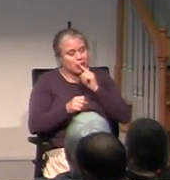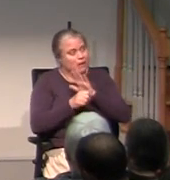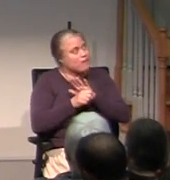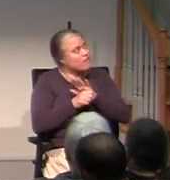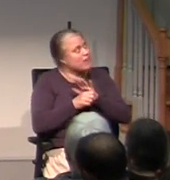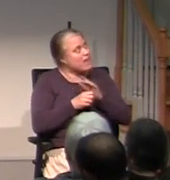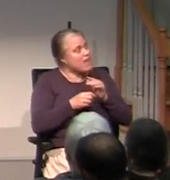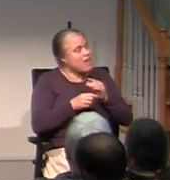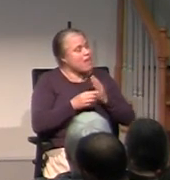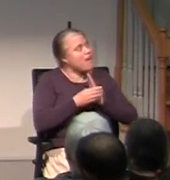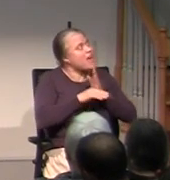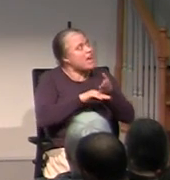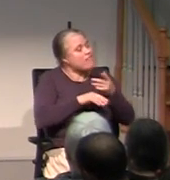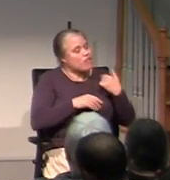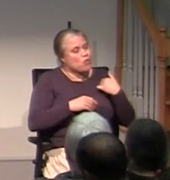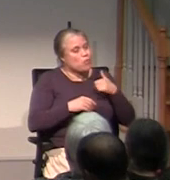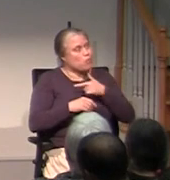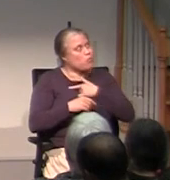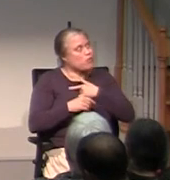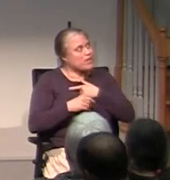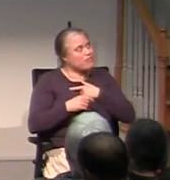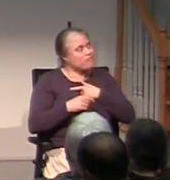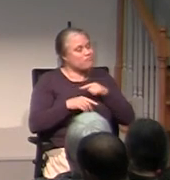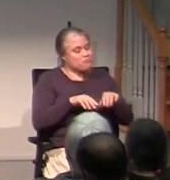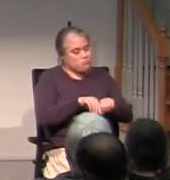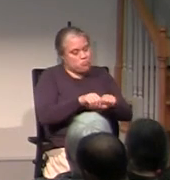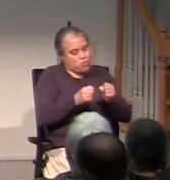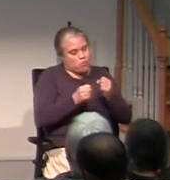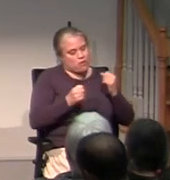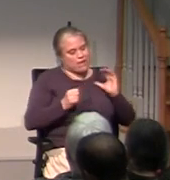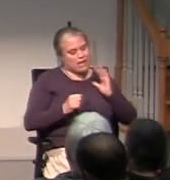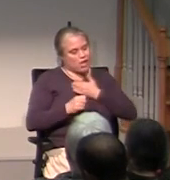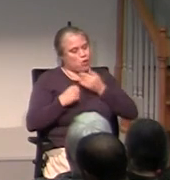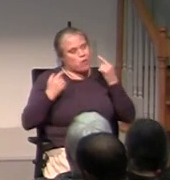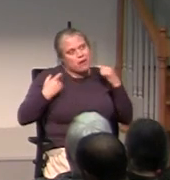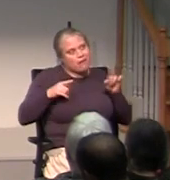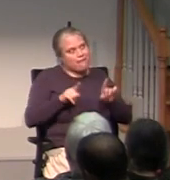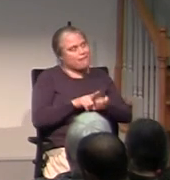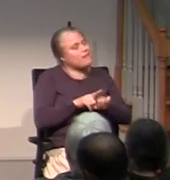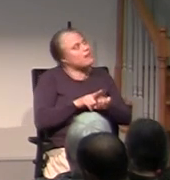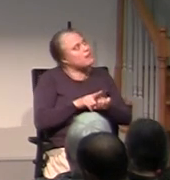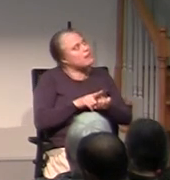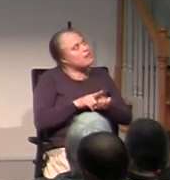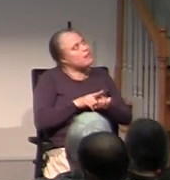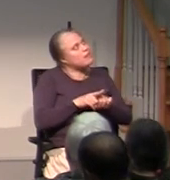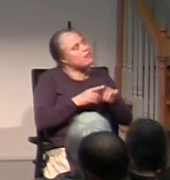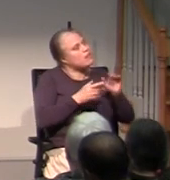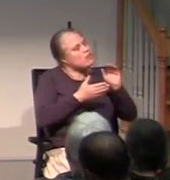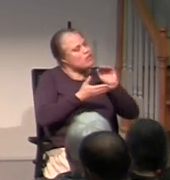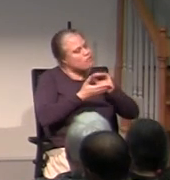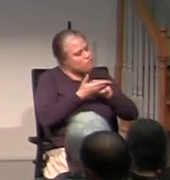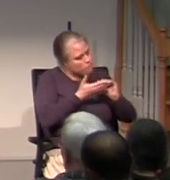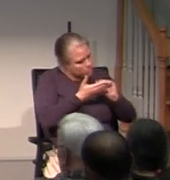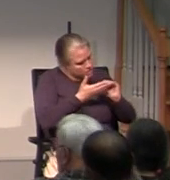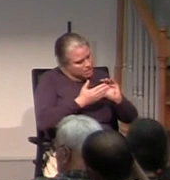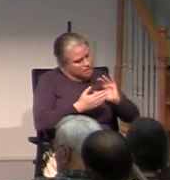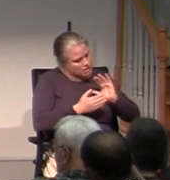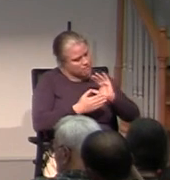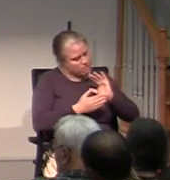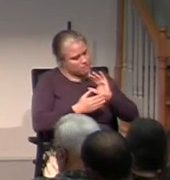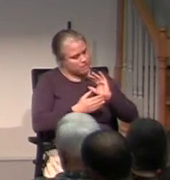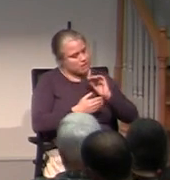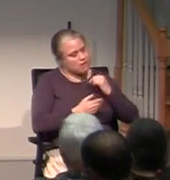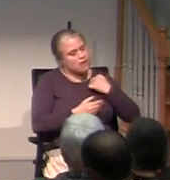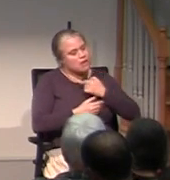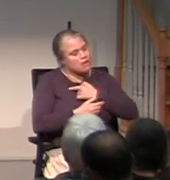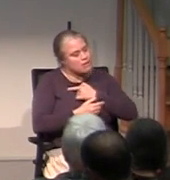We pray that you will cleanse us from every defilement. You'll prepare us for a fuller infilling of the Holy Spirit